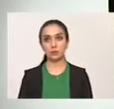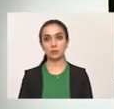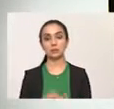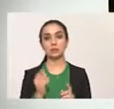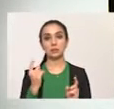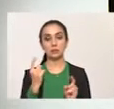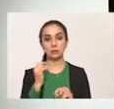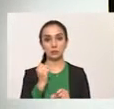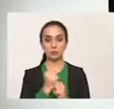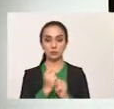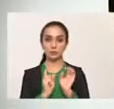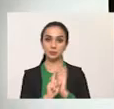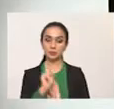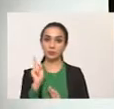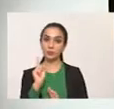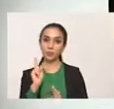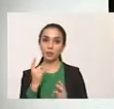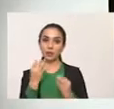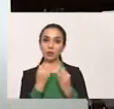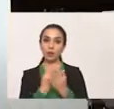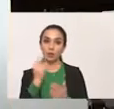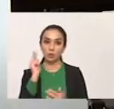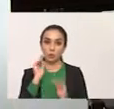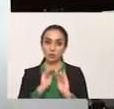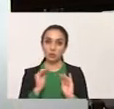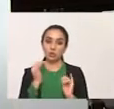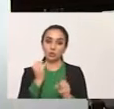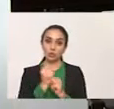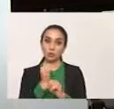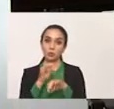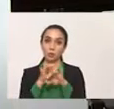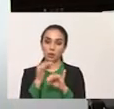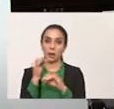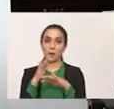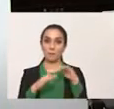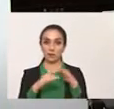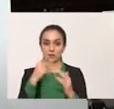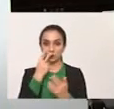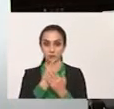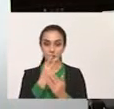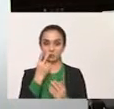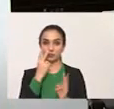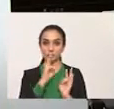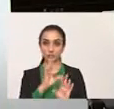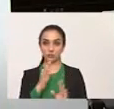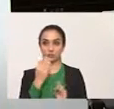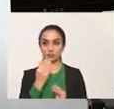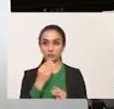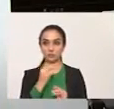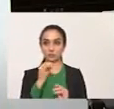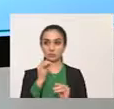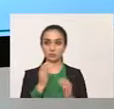Ishning borishi. Aziz o'quvchilar, endi ishning borishini sizga amaliy ko'rsatib beraman.